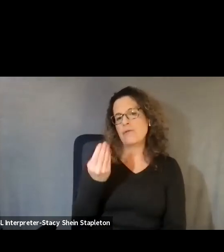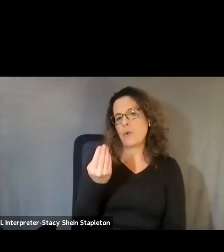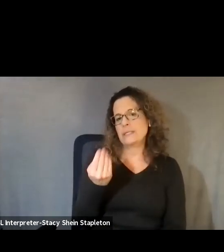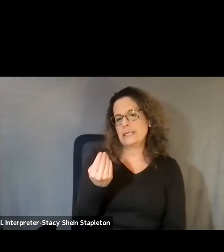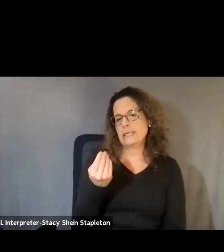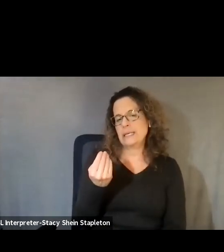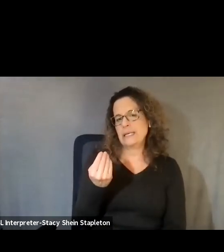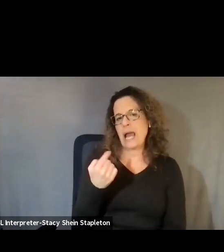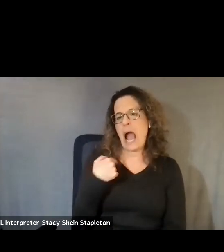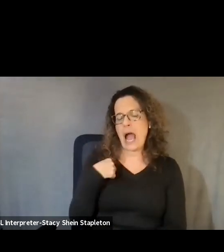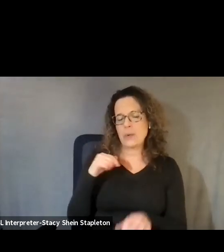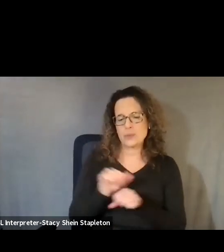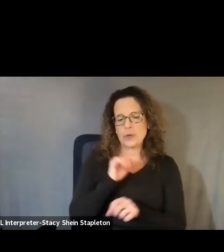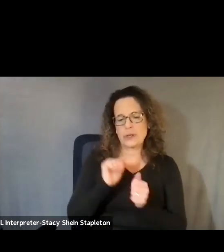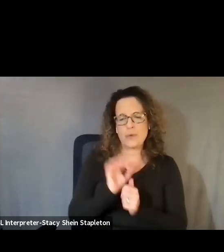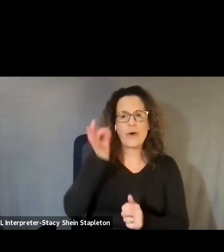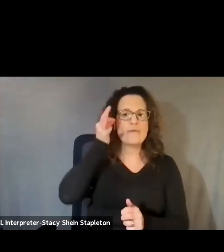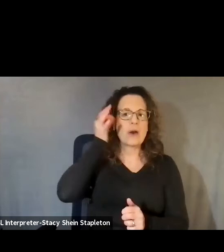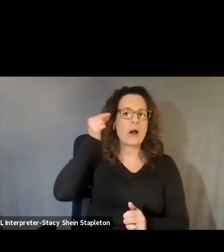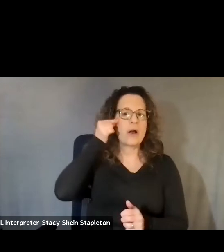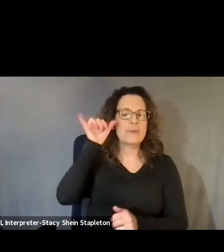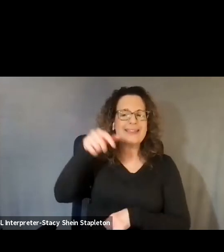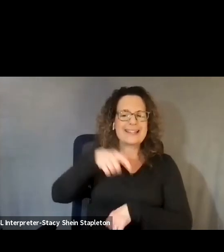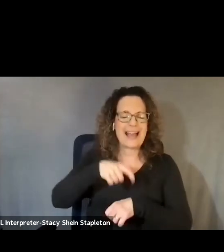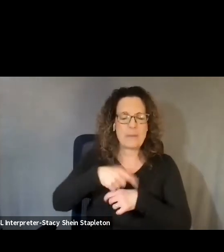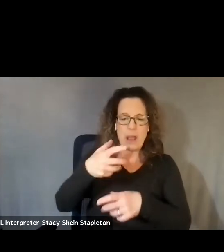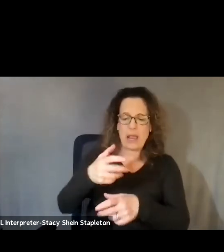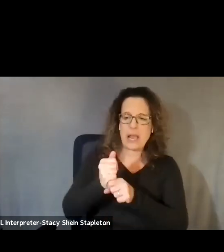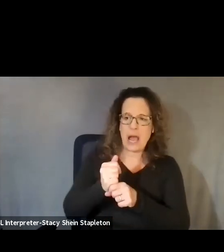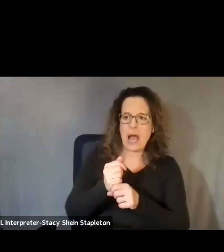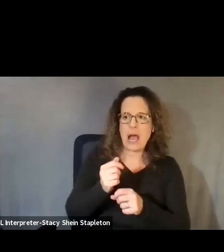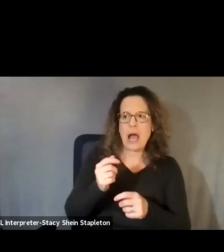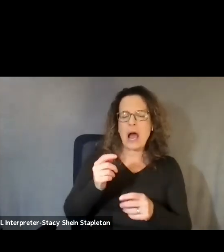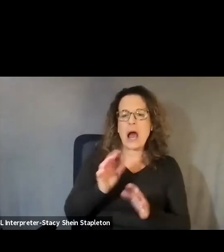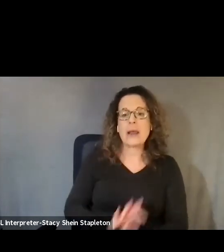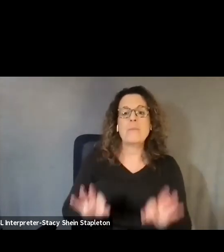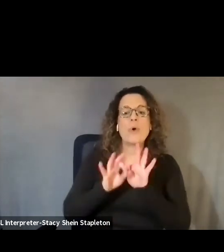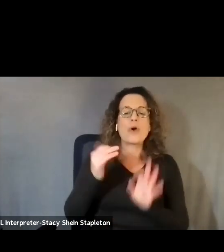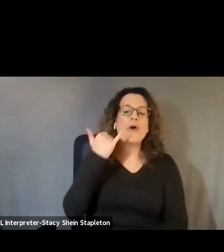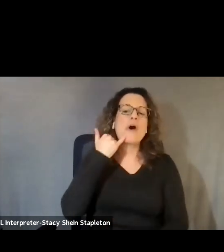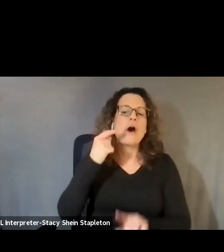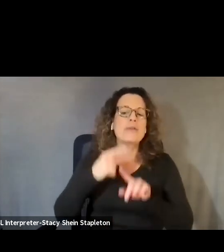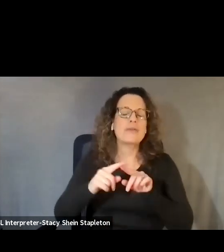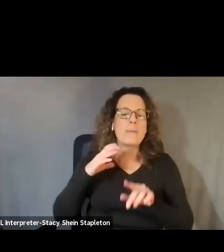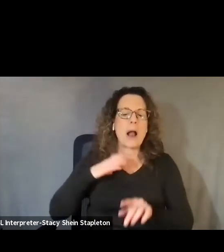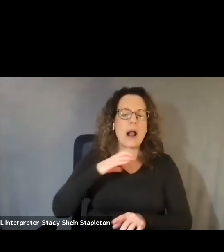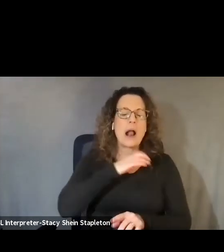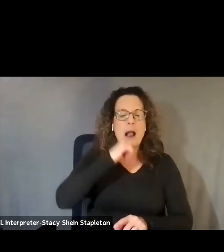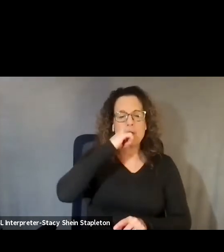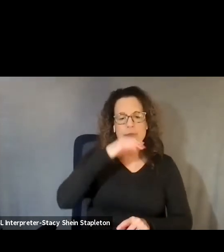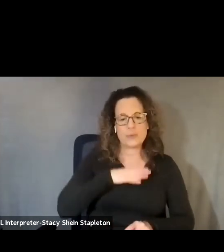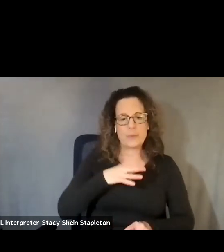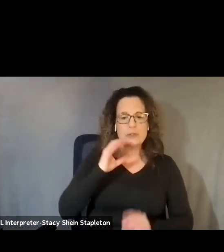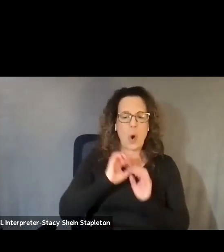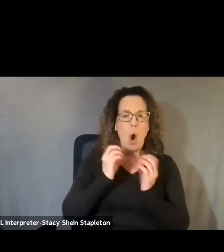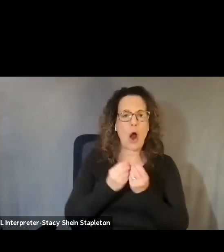was with the federal government, I received an urgent call from the Congresswoman's office in Toledo saying, look,